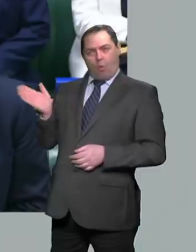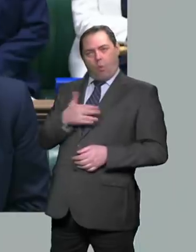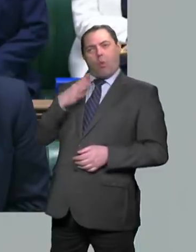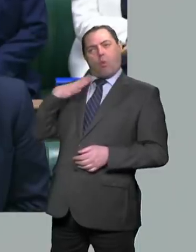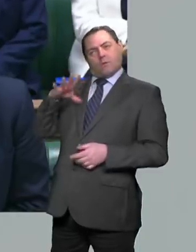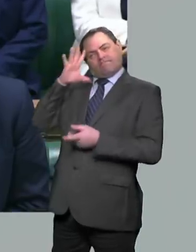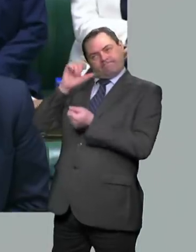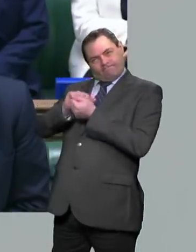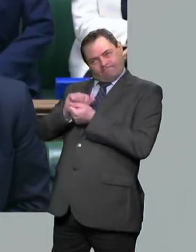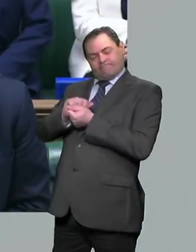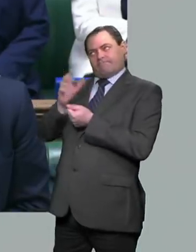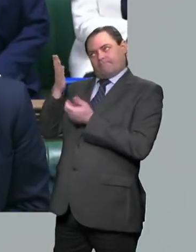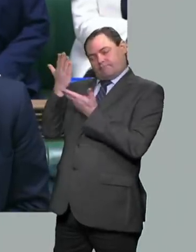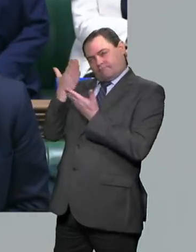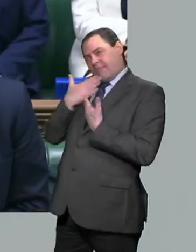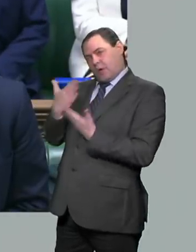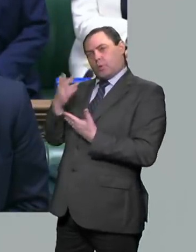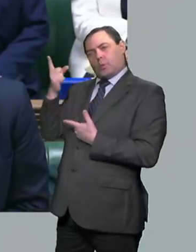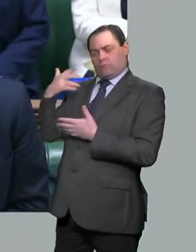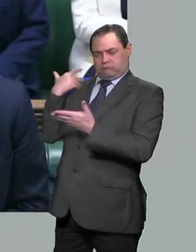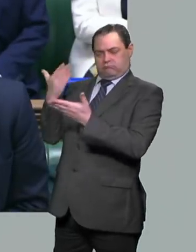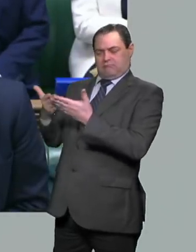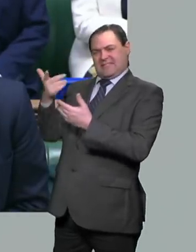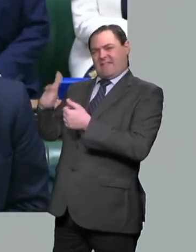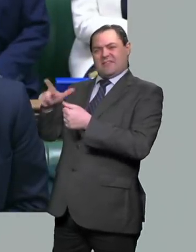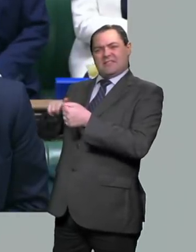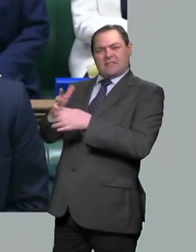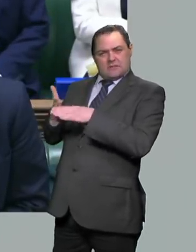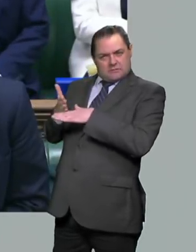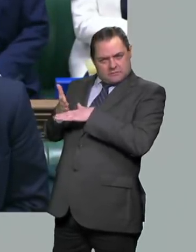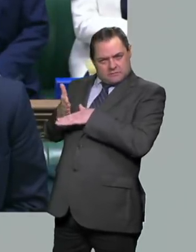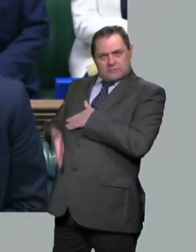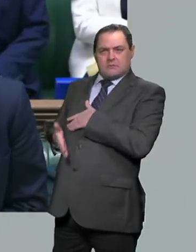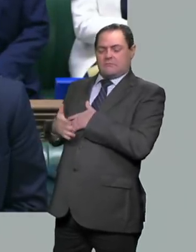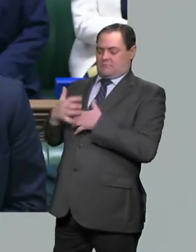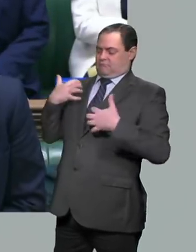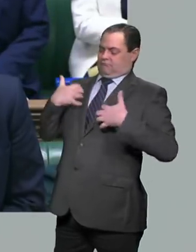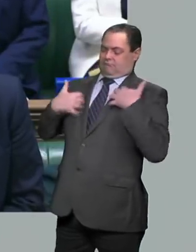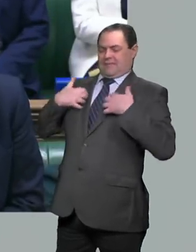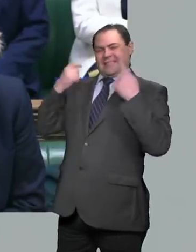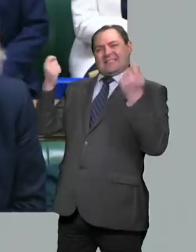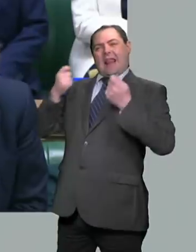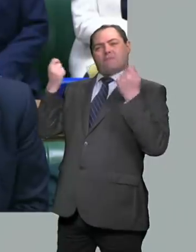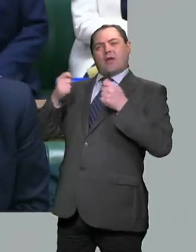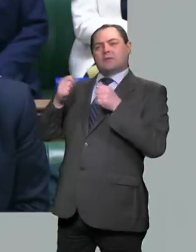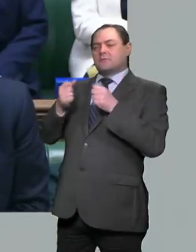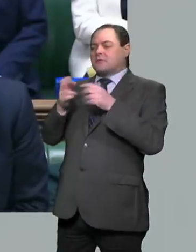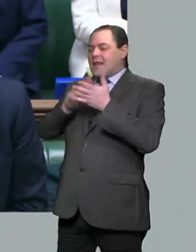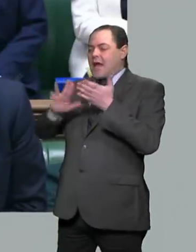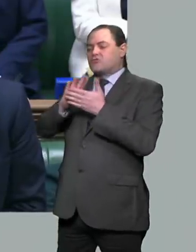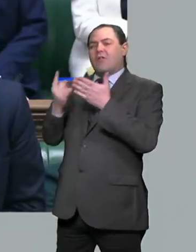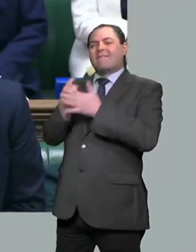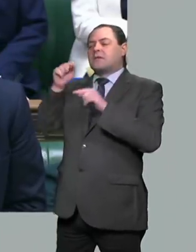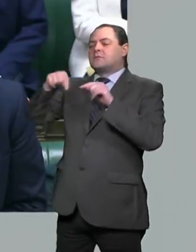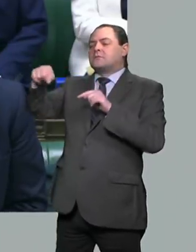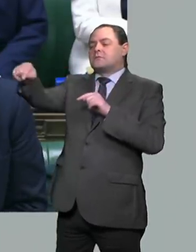me in thanking Her Majesty for her tireless service. We look forward to celebrating her historic reign with a series of national events in